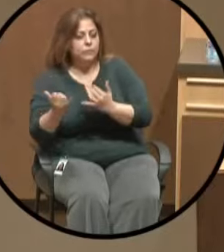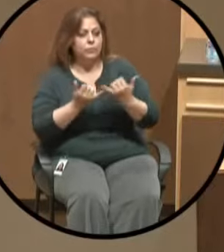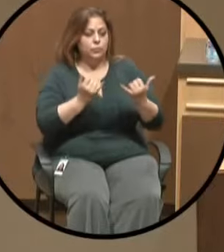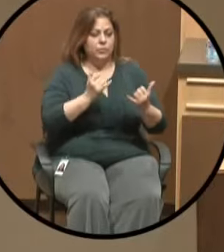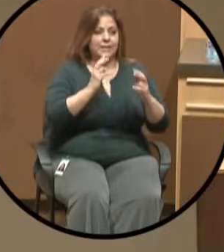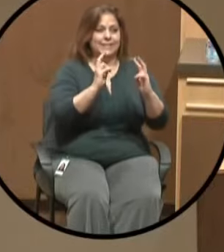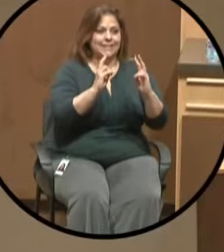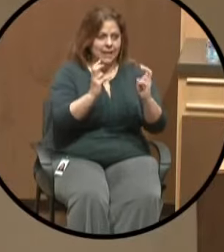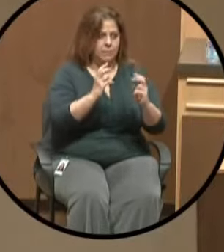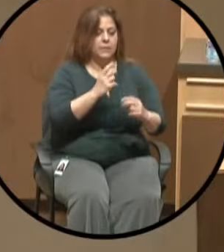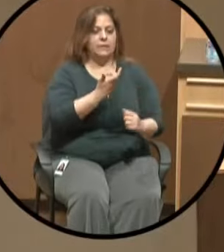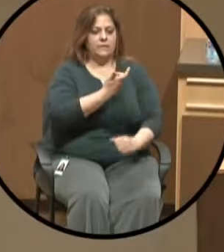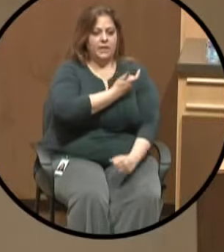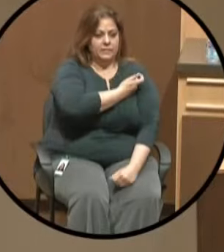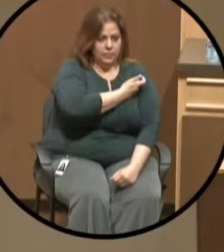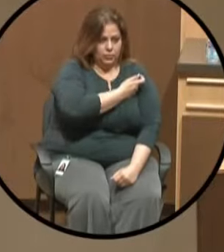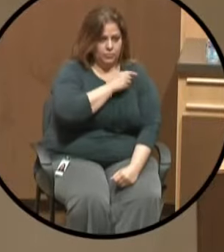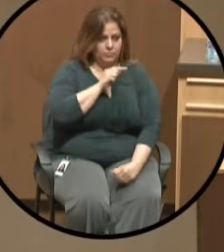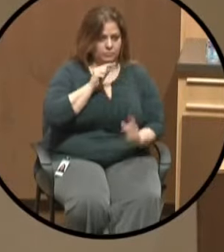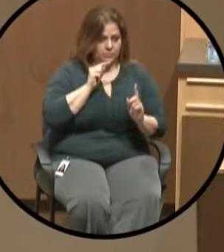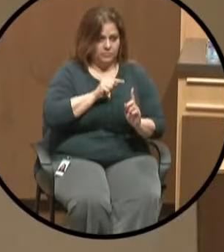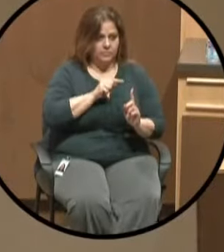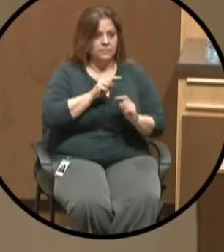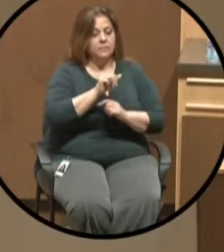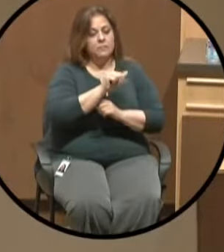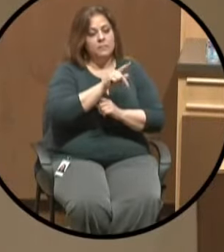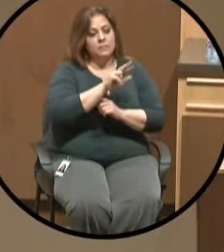vaccination. On April 15th,